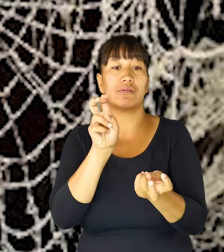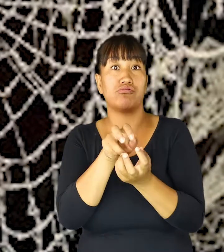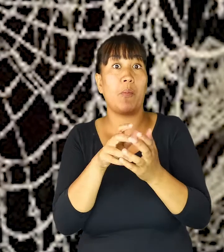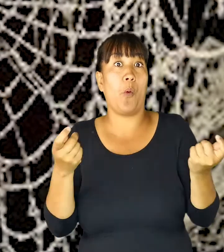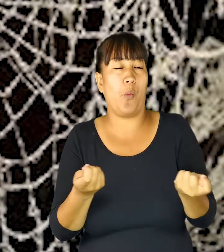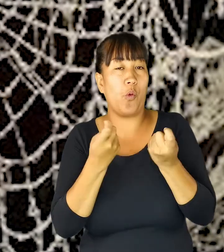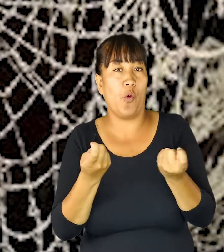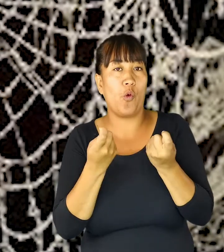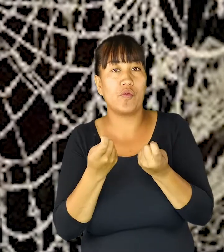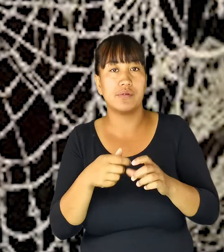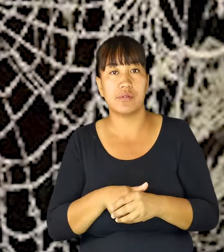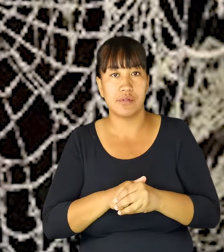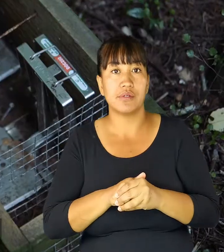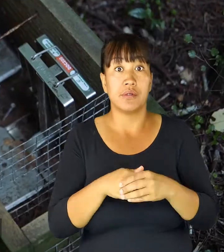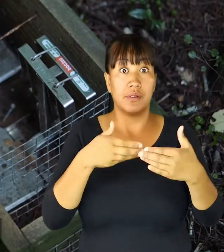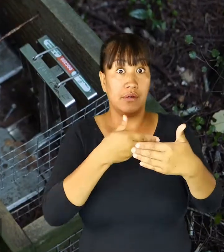ready to go,